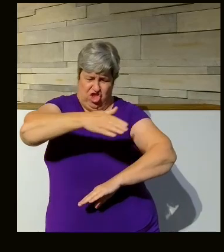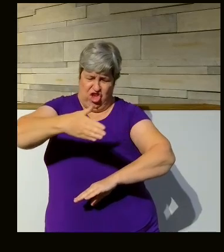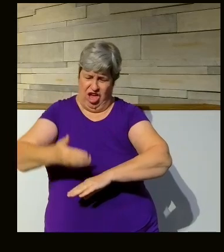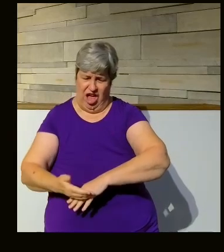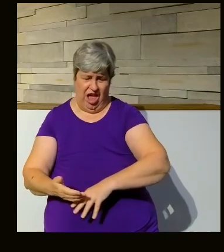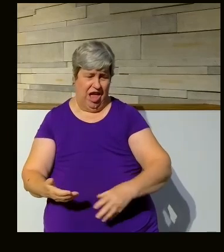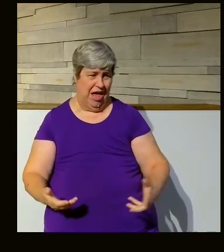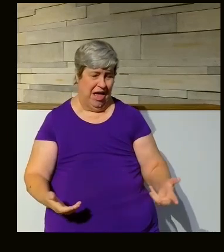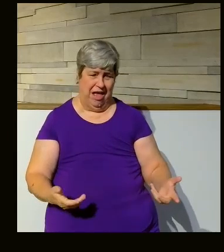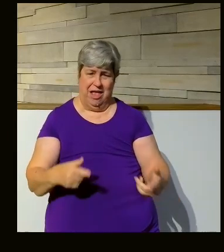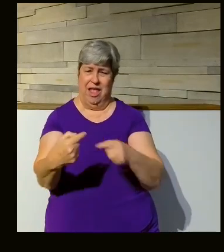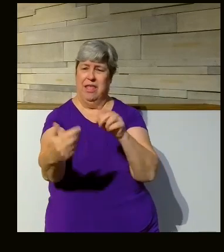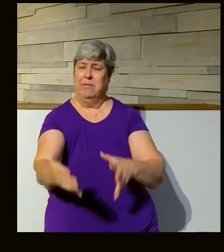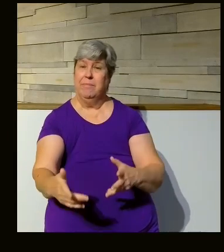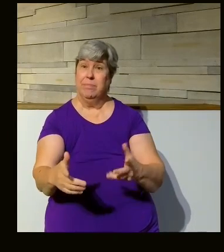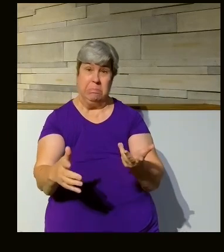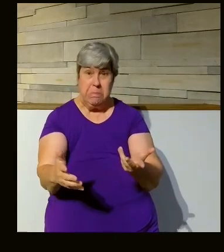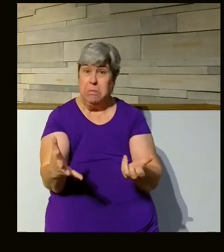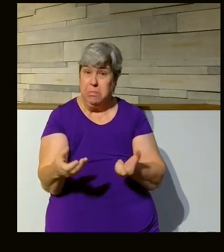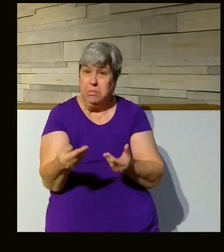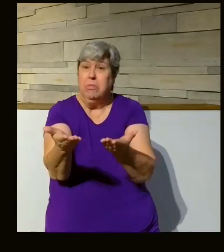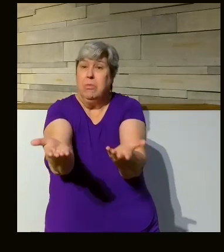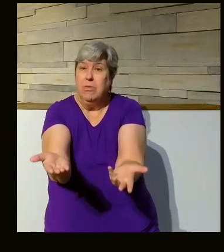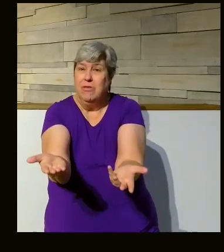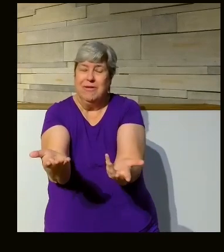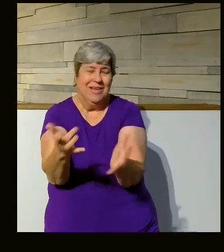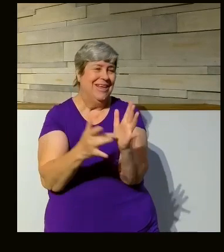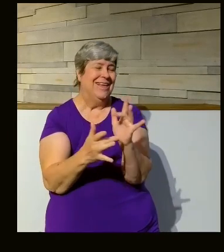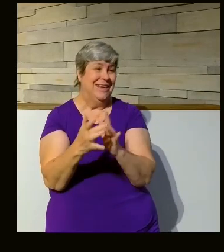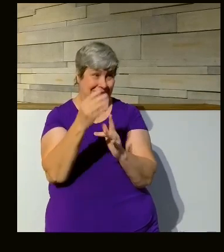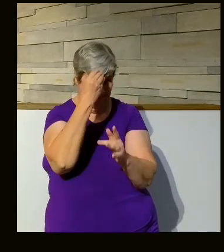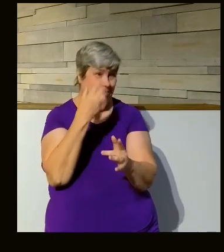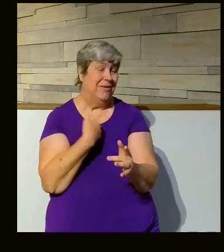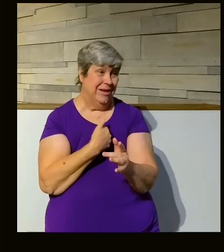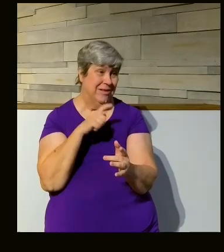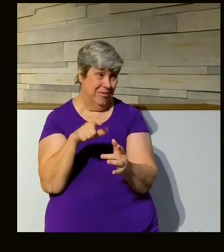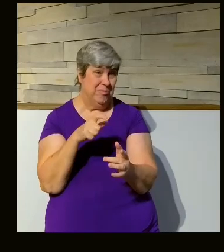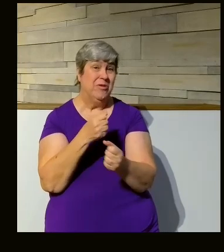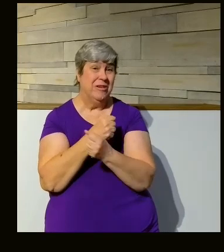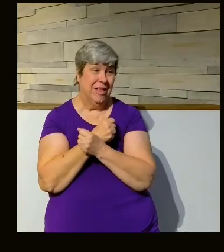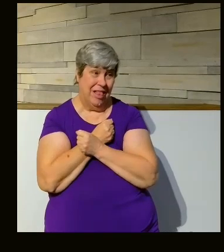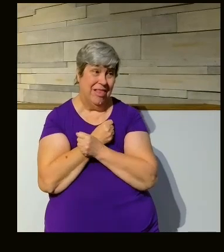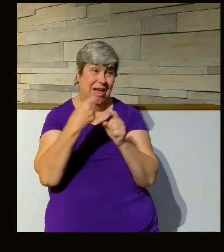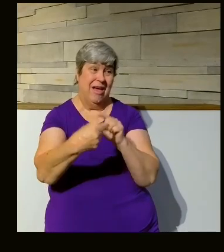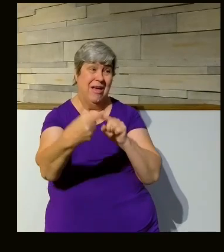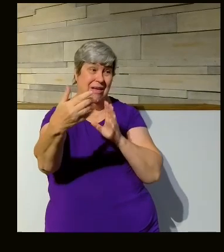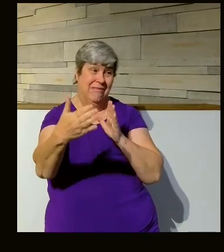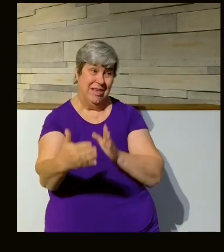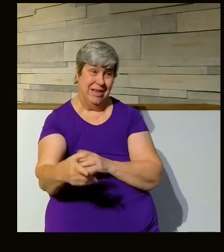that, you know what? I can feed my enemies. Jesus said for us to do what? That we're to love our